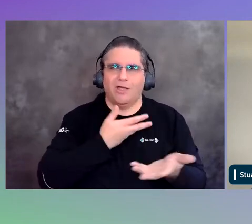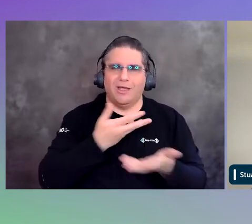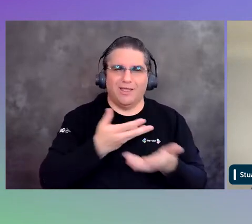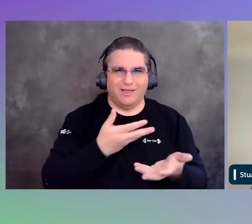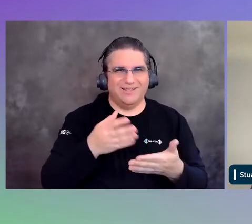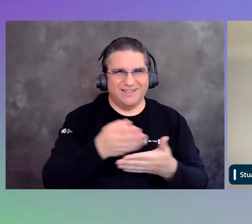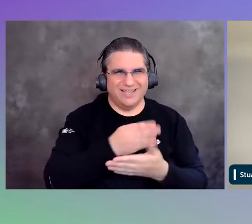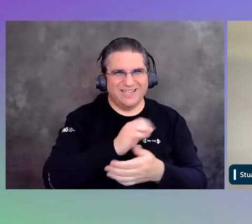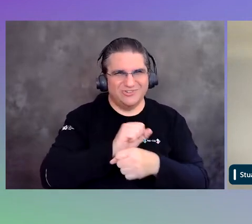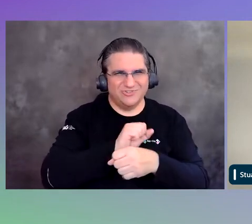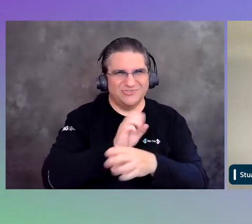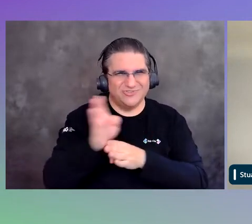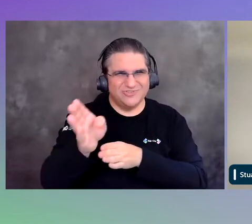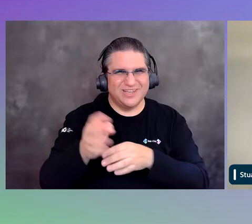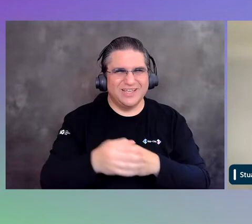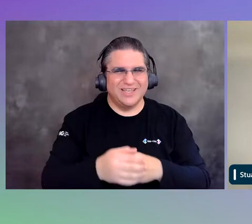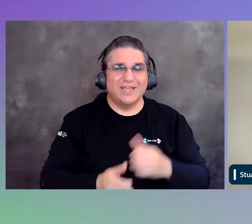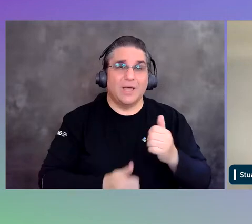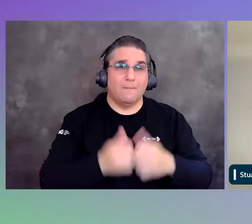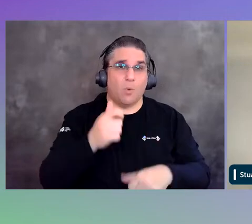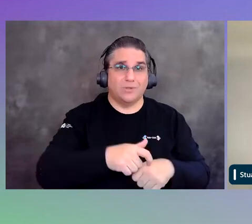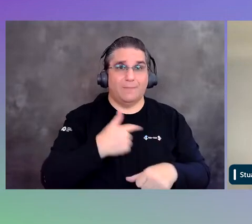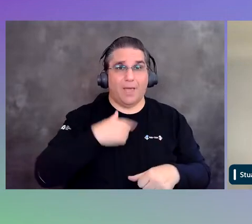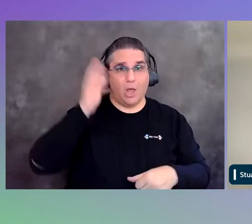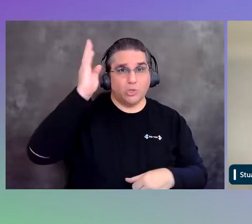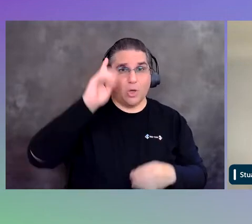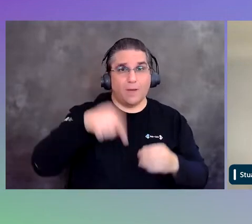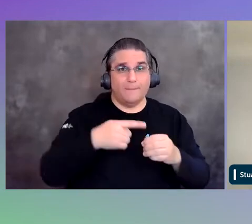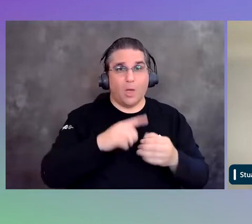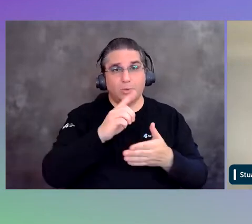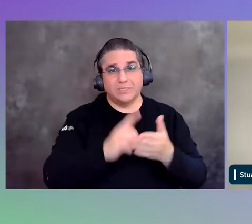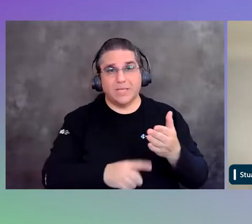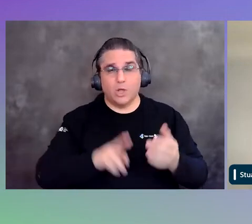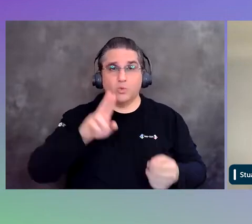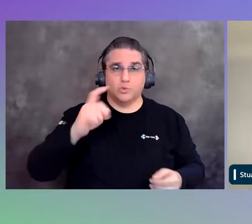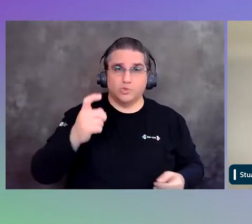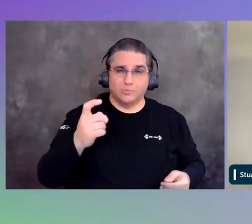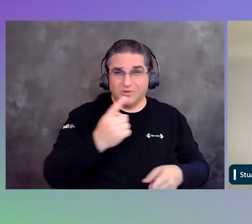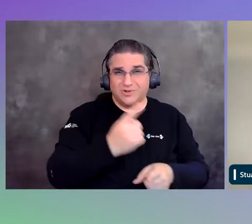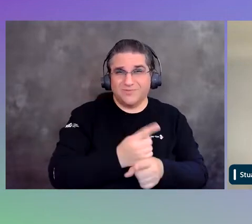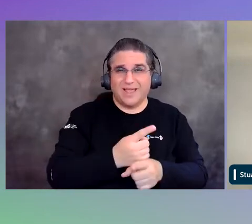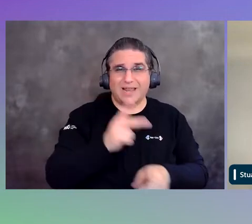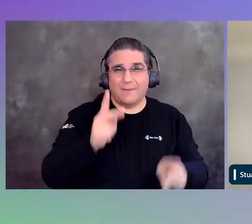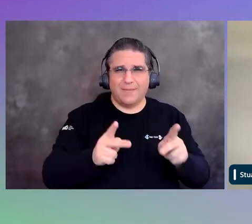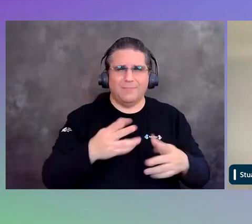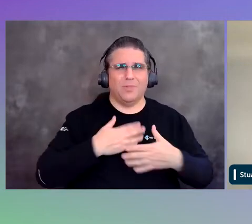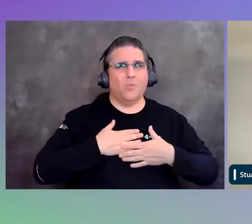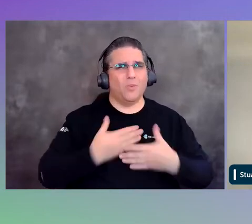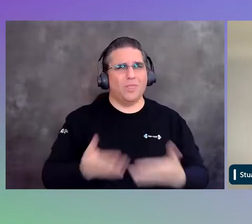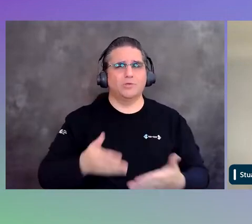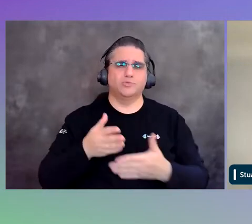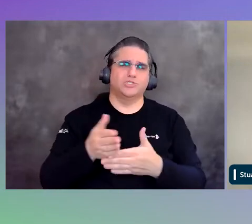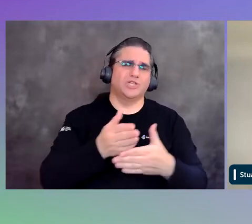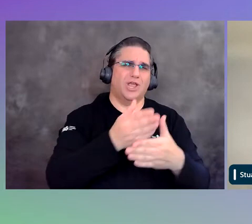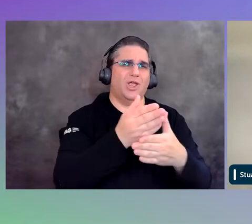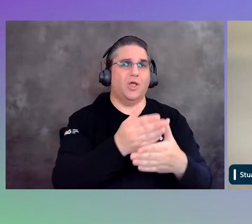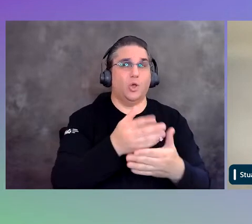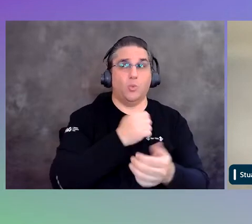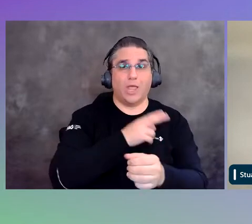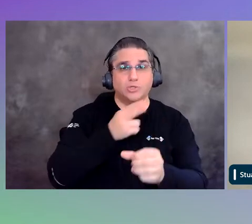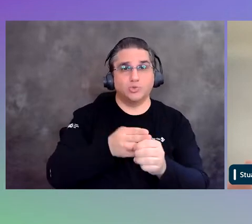design and user experience. So, people are willing to share. And then if you're really unsure, go on some forums, talk to